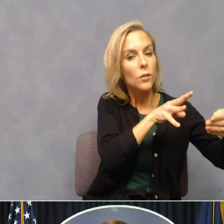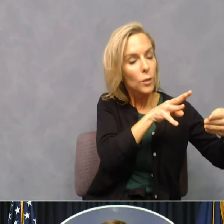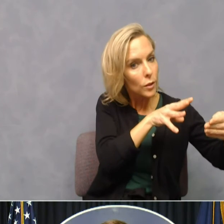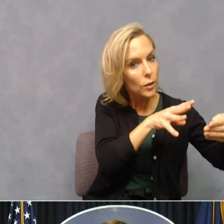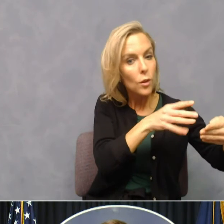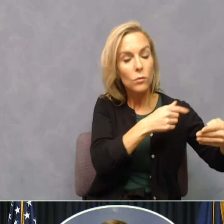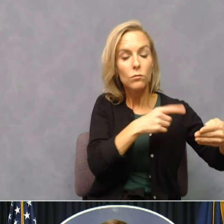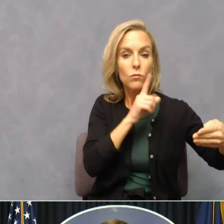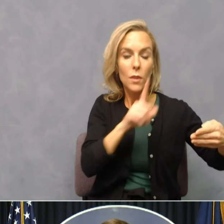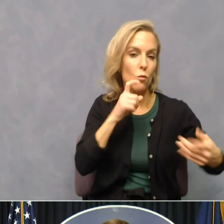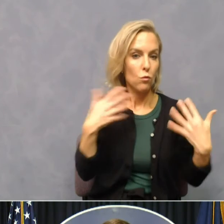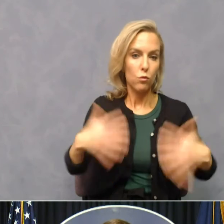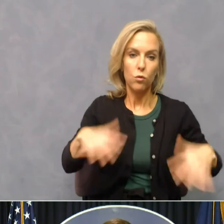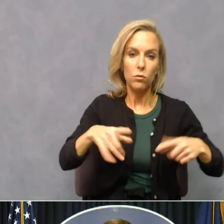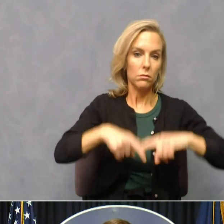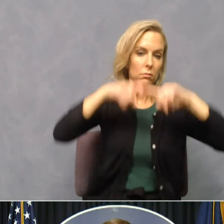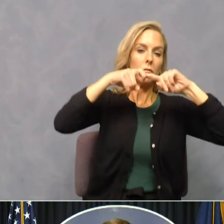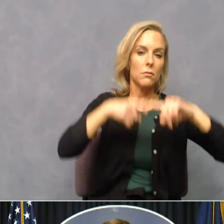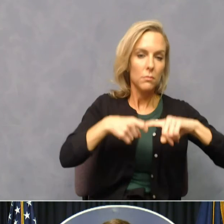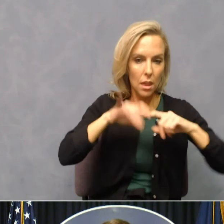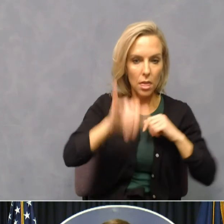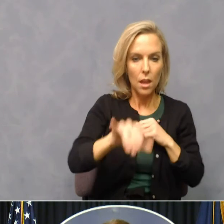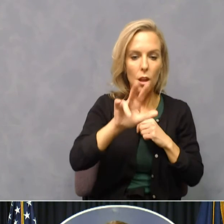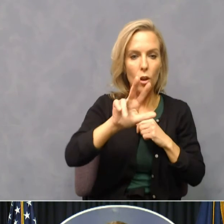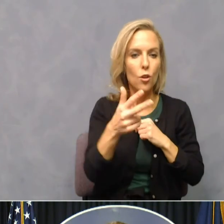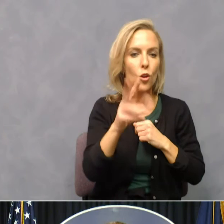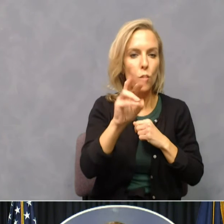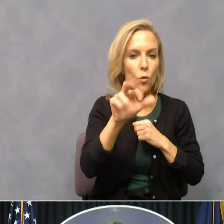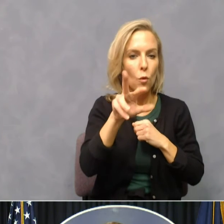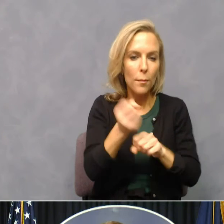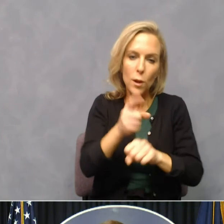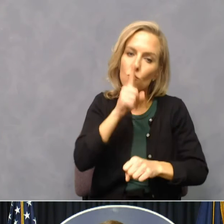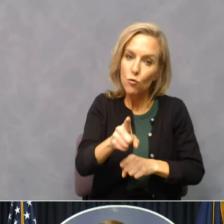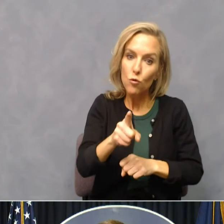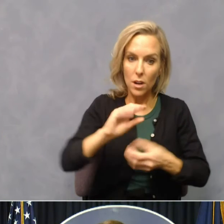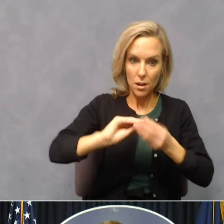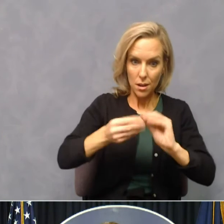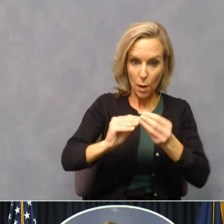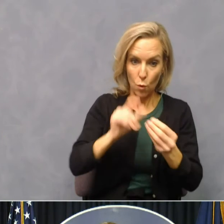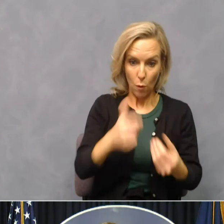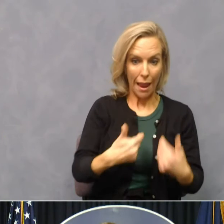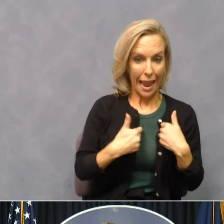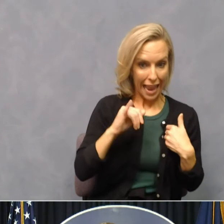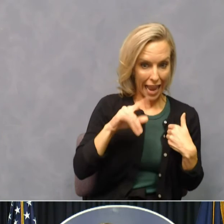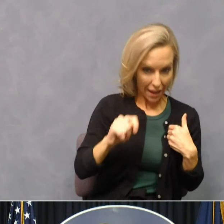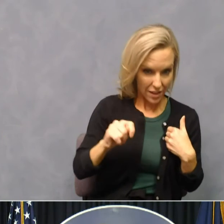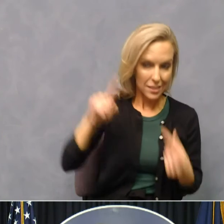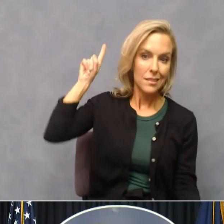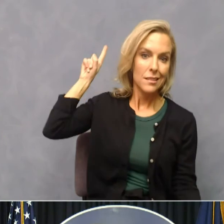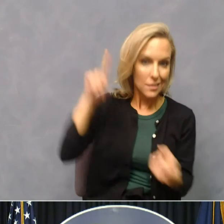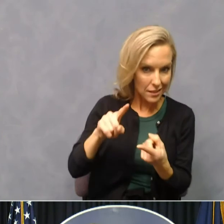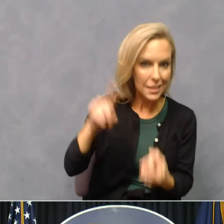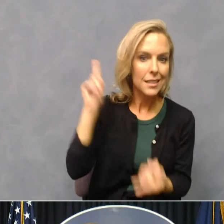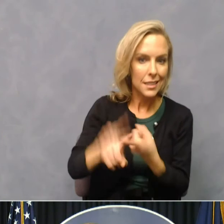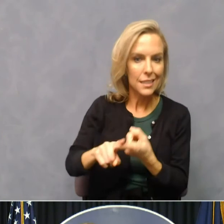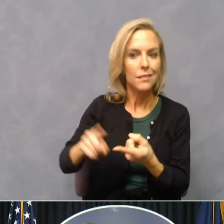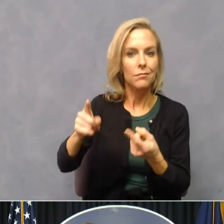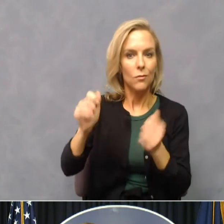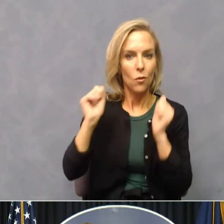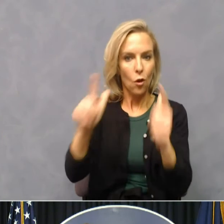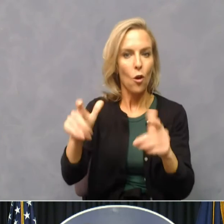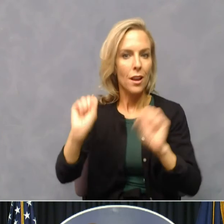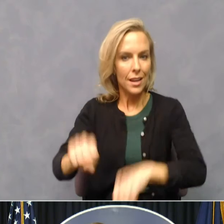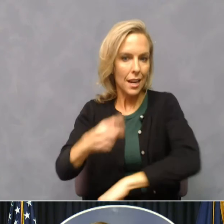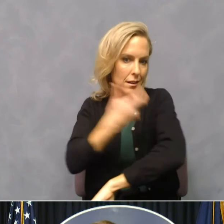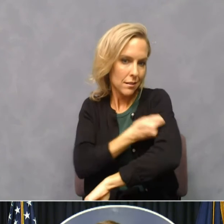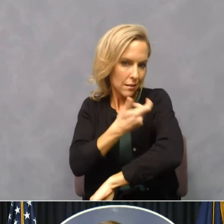do now is make sure that cases continue to decrease until we can get everybody vaccinated. All right, let's show the test positivity.